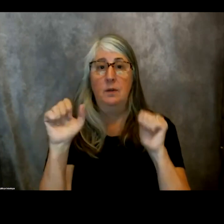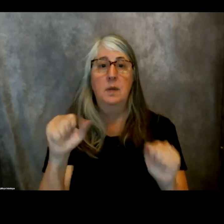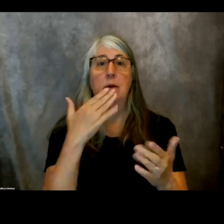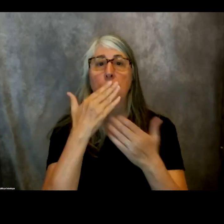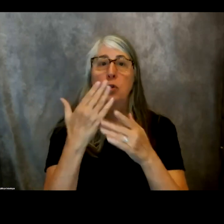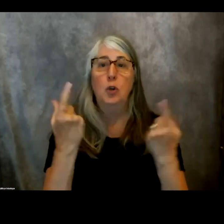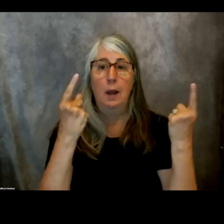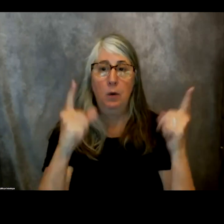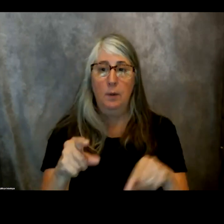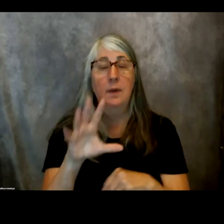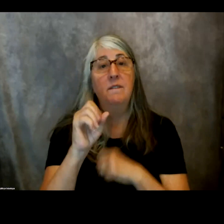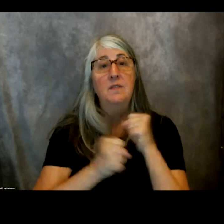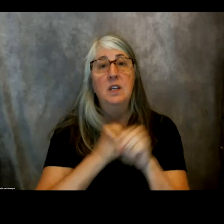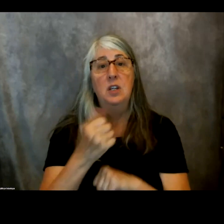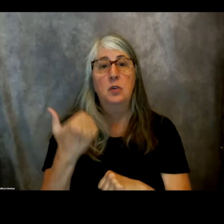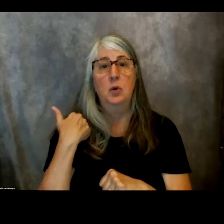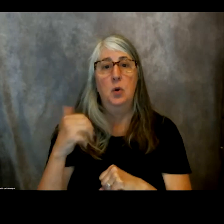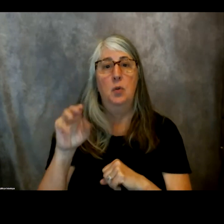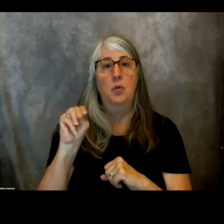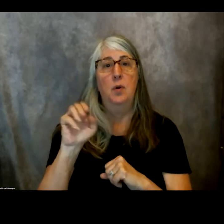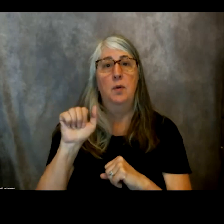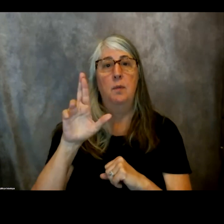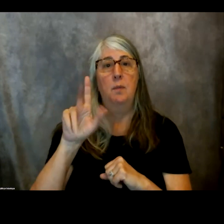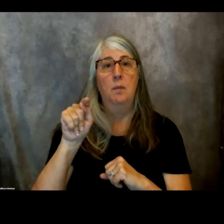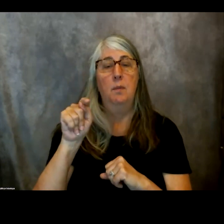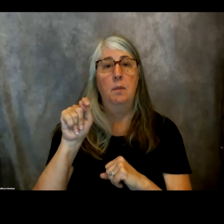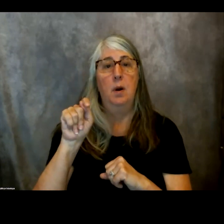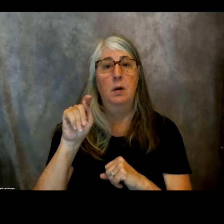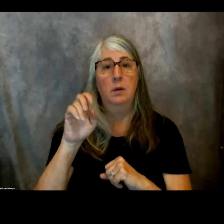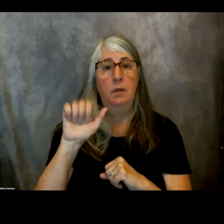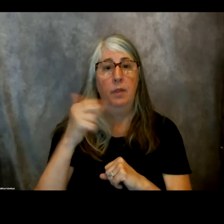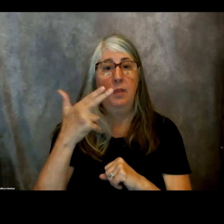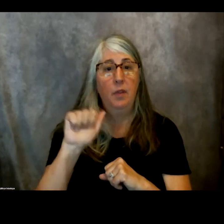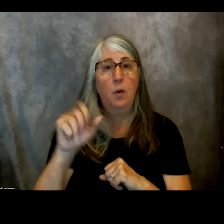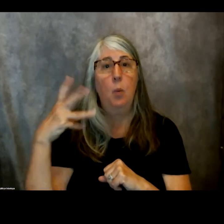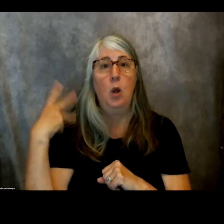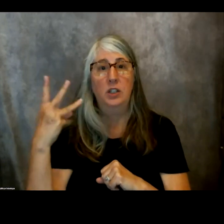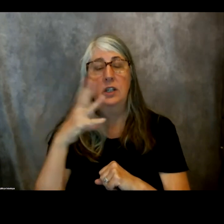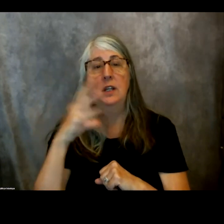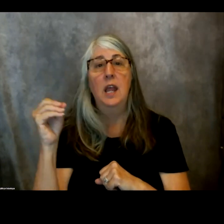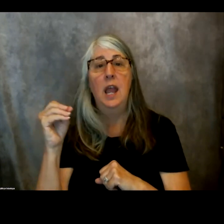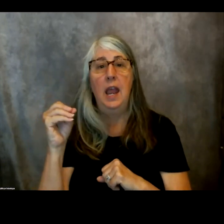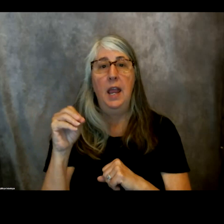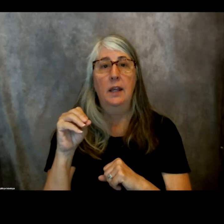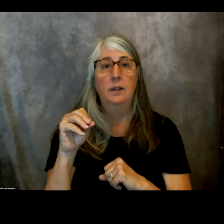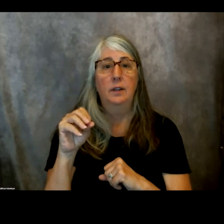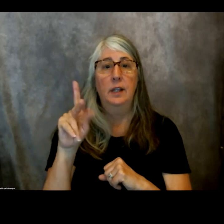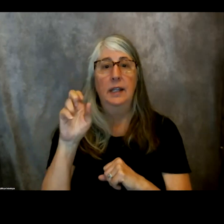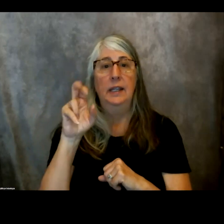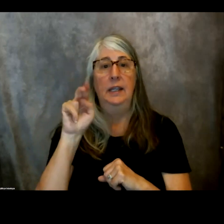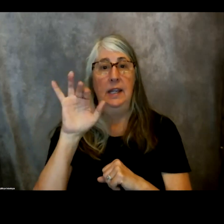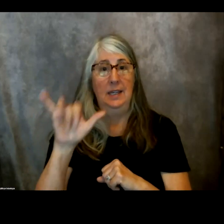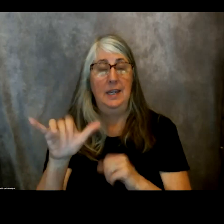years ago, the March on Washington and President John F. Kennedy's signing of the Community Mental Health Centers Act marked 2 very